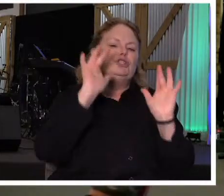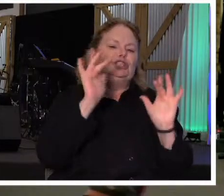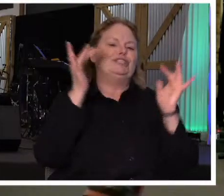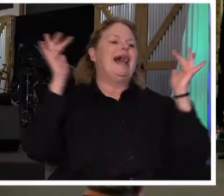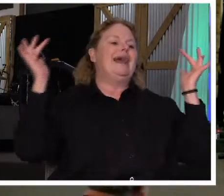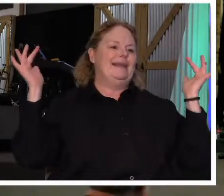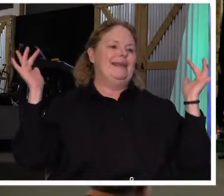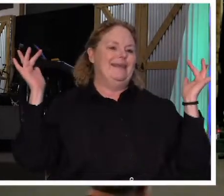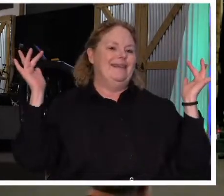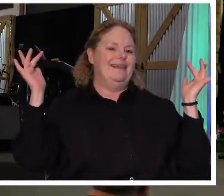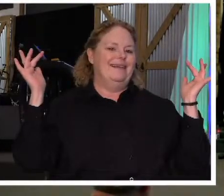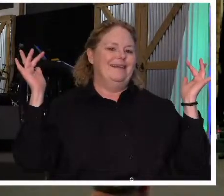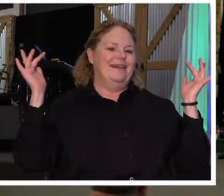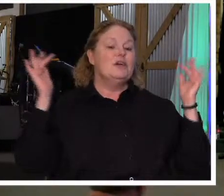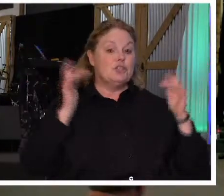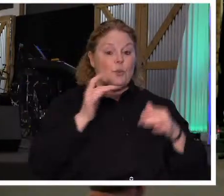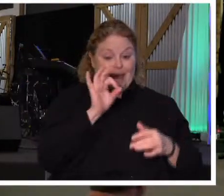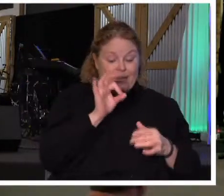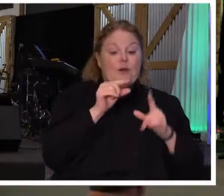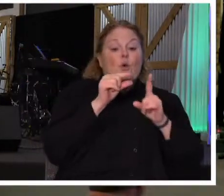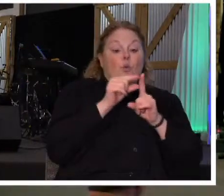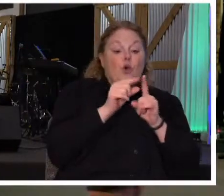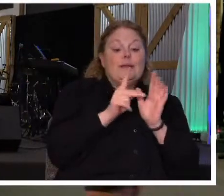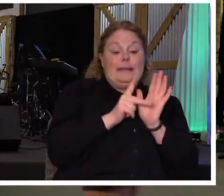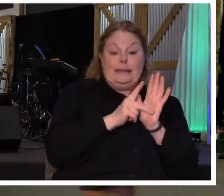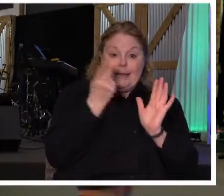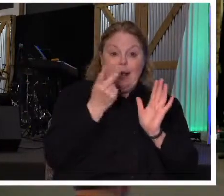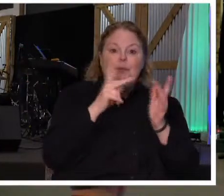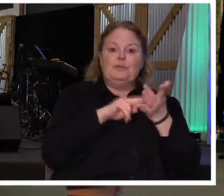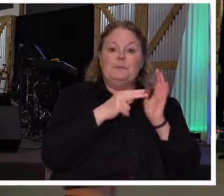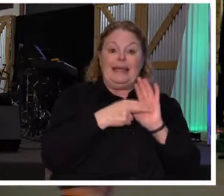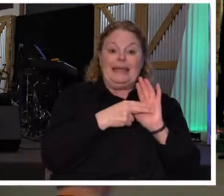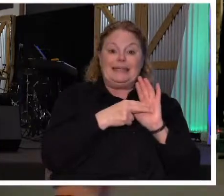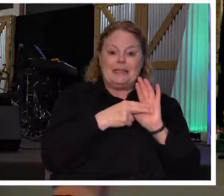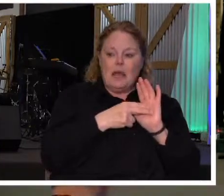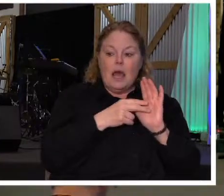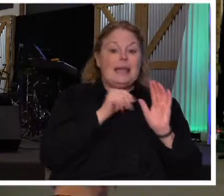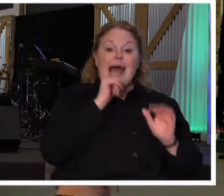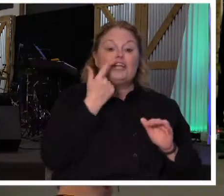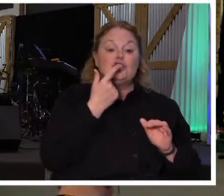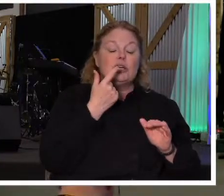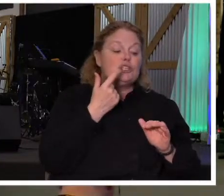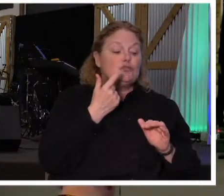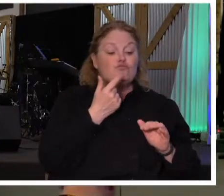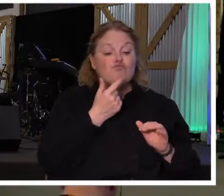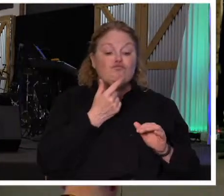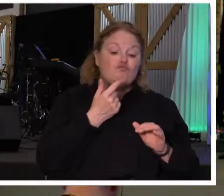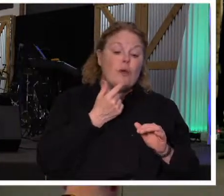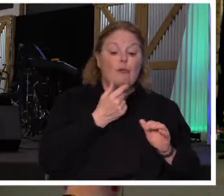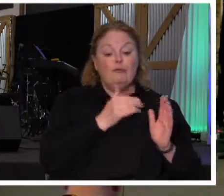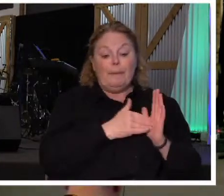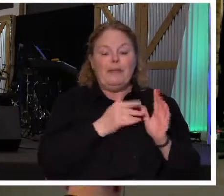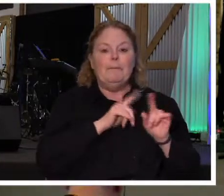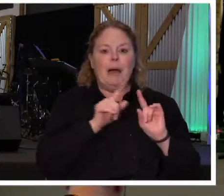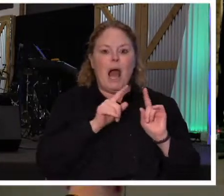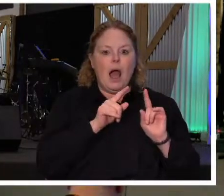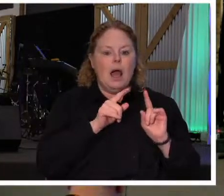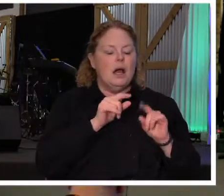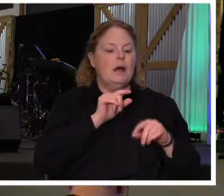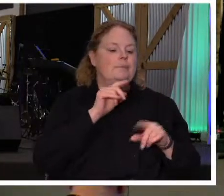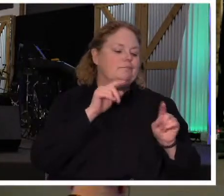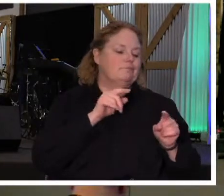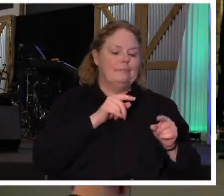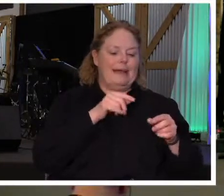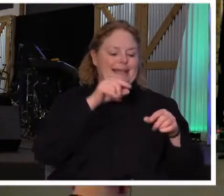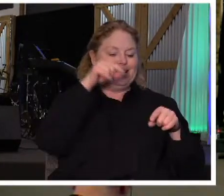in Hebrews they wanted you to know that this was magnificent gold. And so we look at this, and so knowing